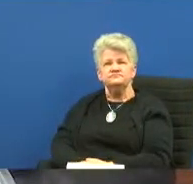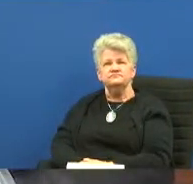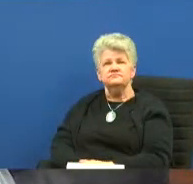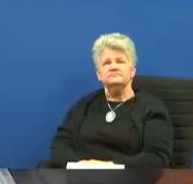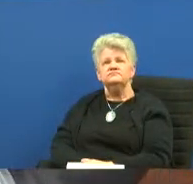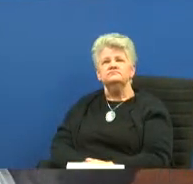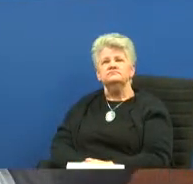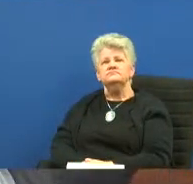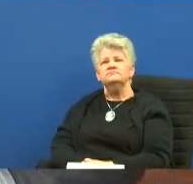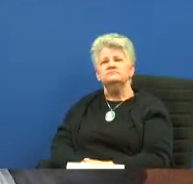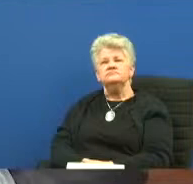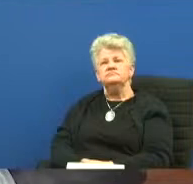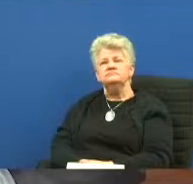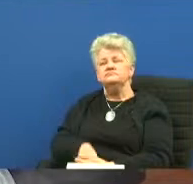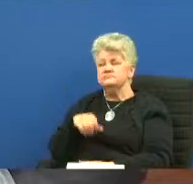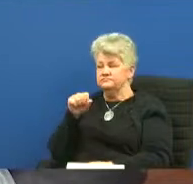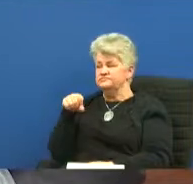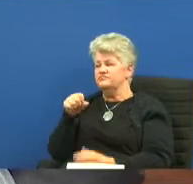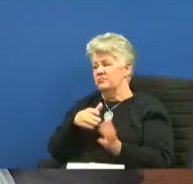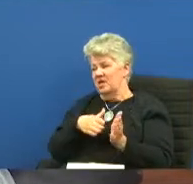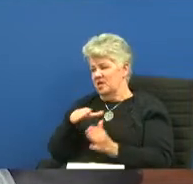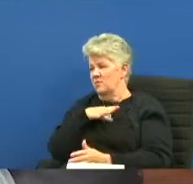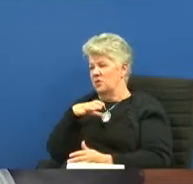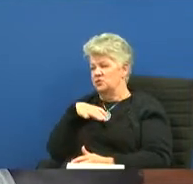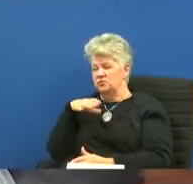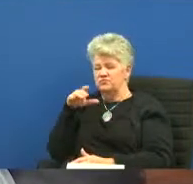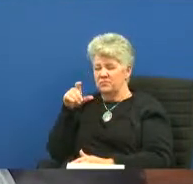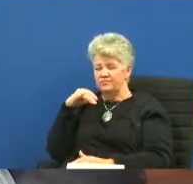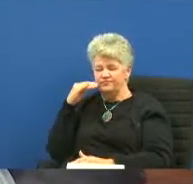planning commission. But again,